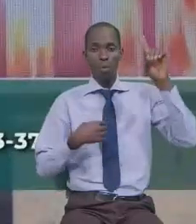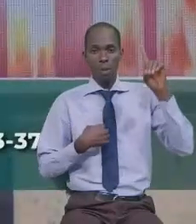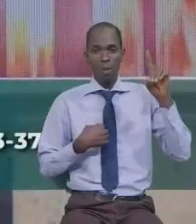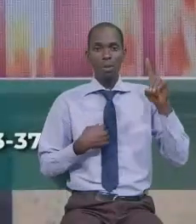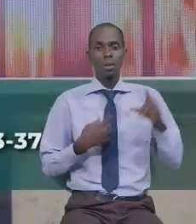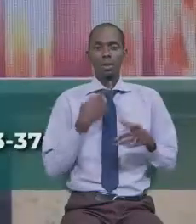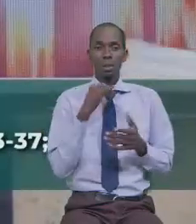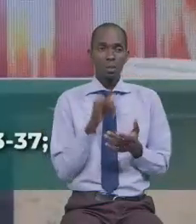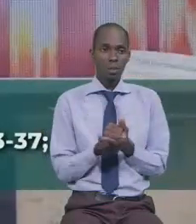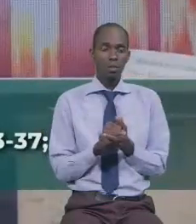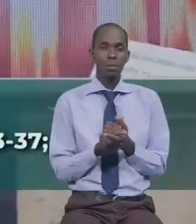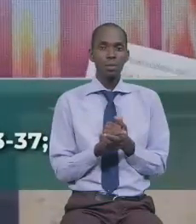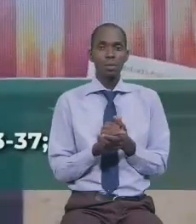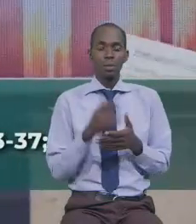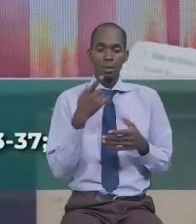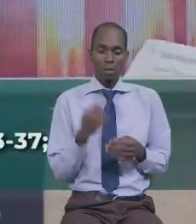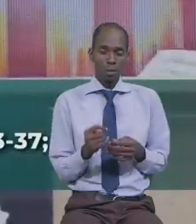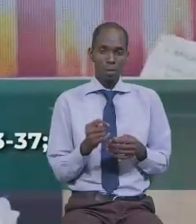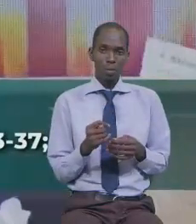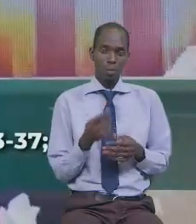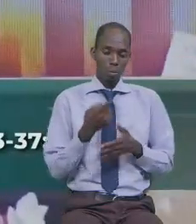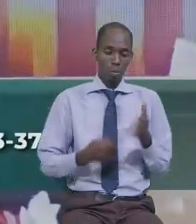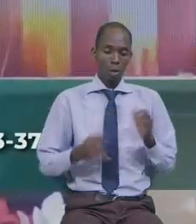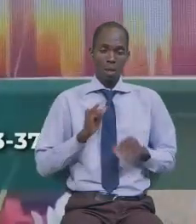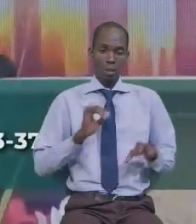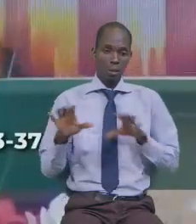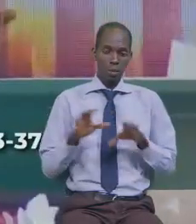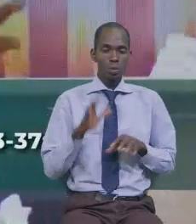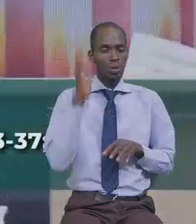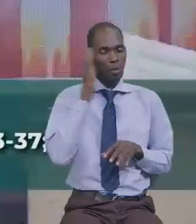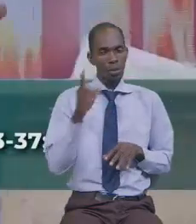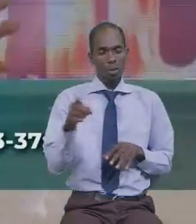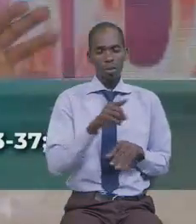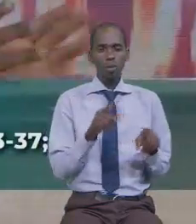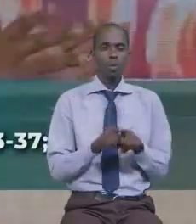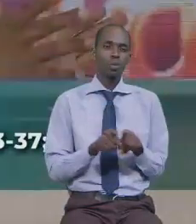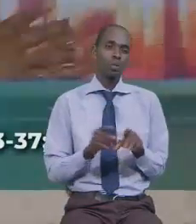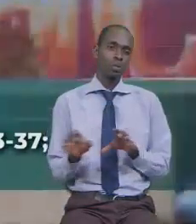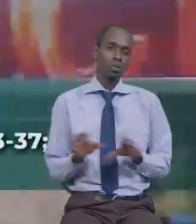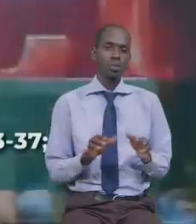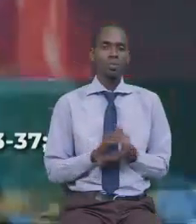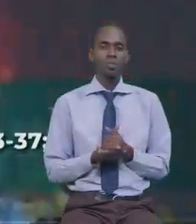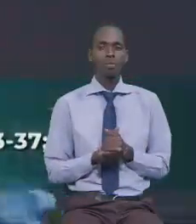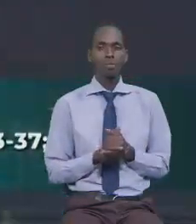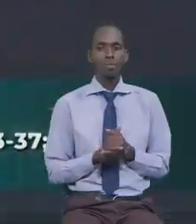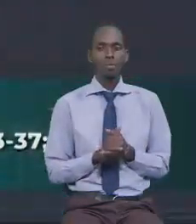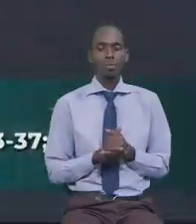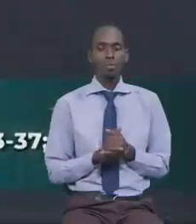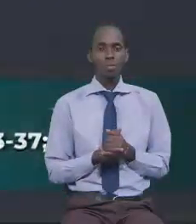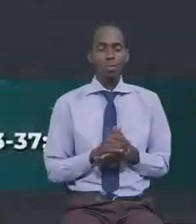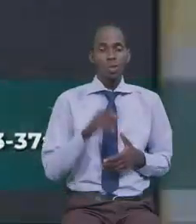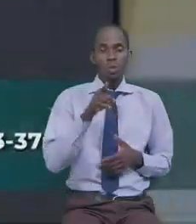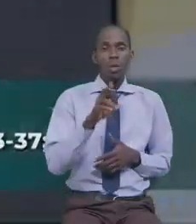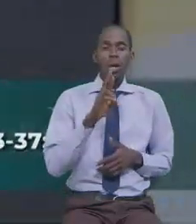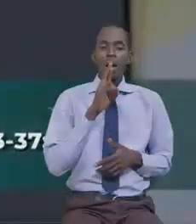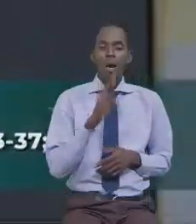do shall he also do. What does that mean? It says, you are my representative. I have to